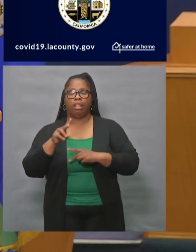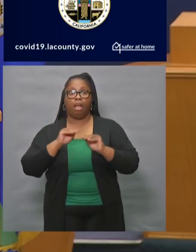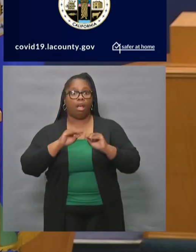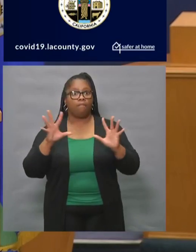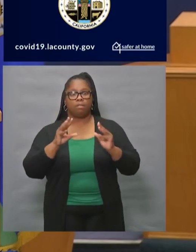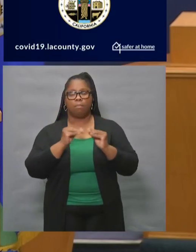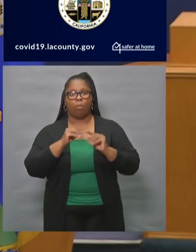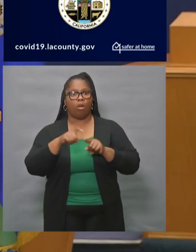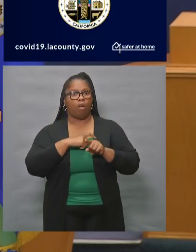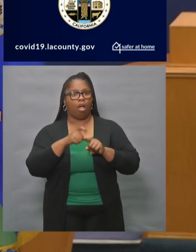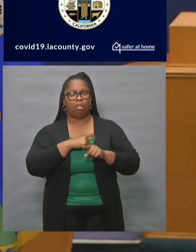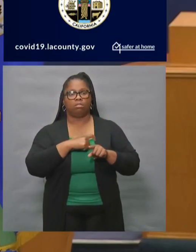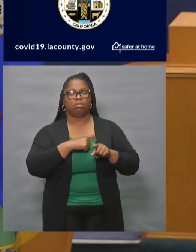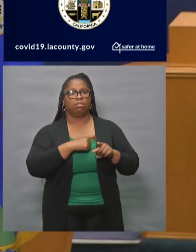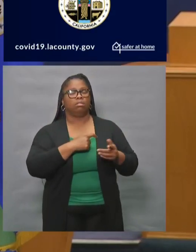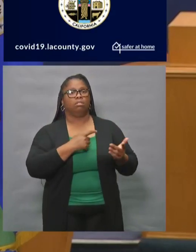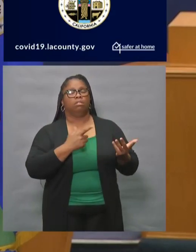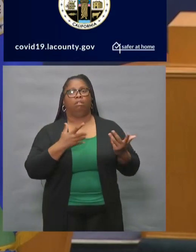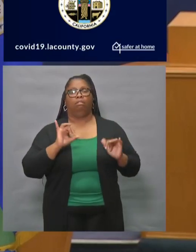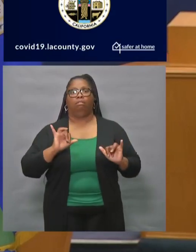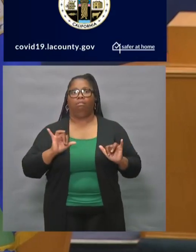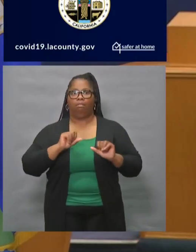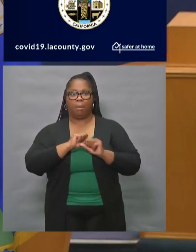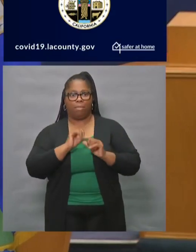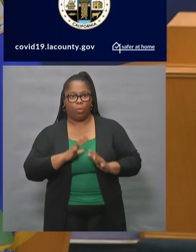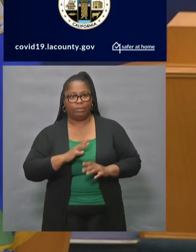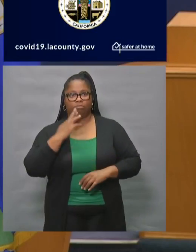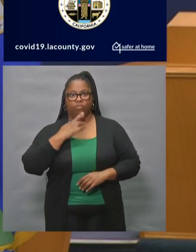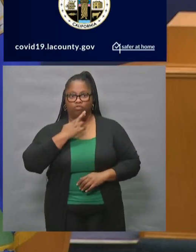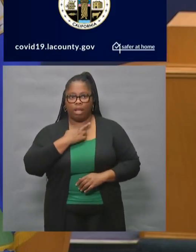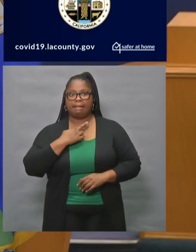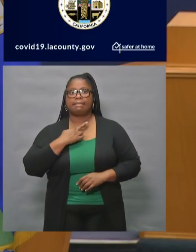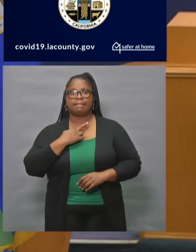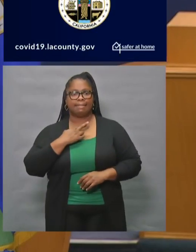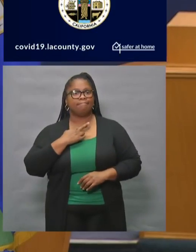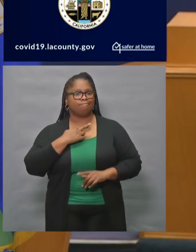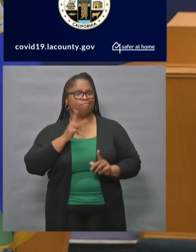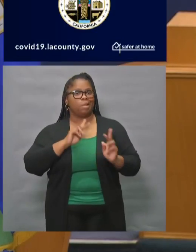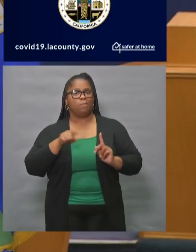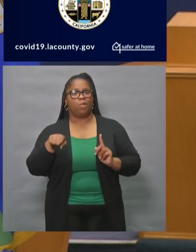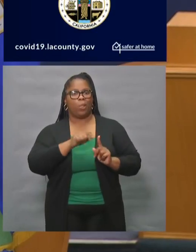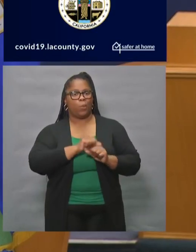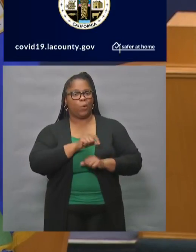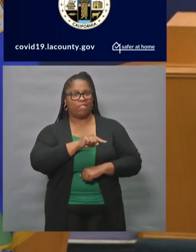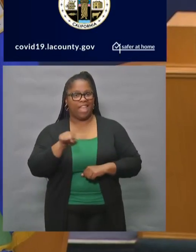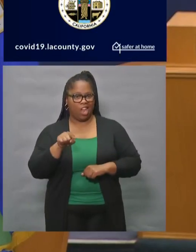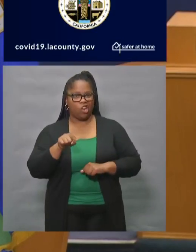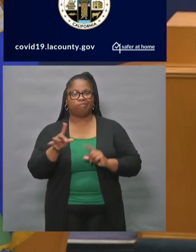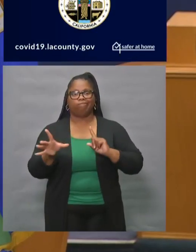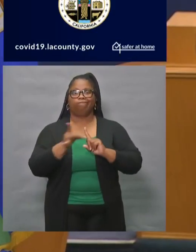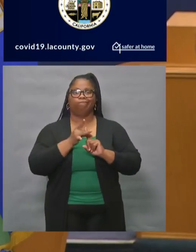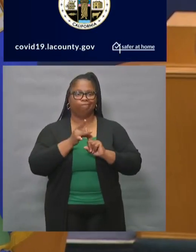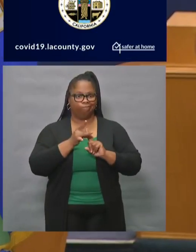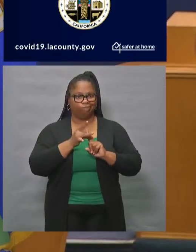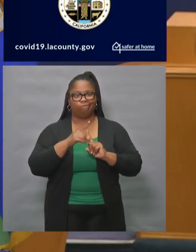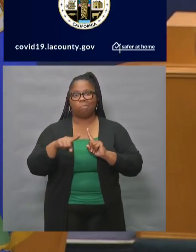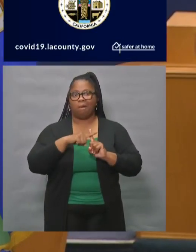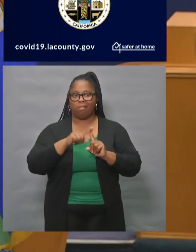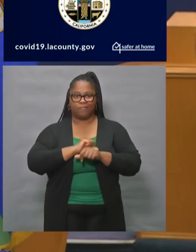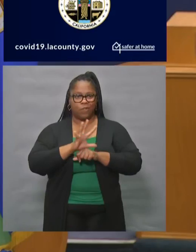do investigations where employees in restaurants have become positive. So we're going to, if there's